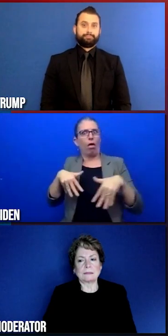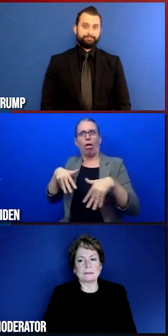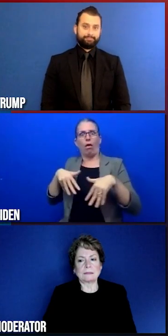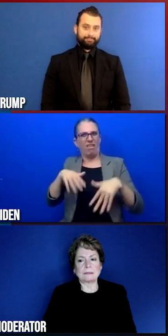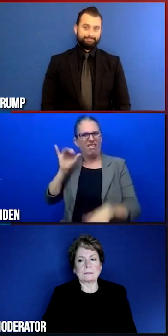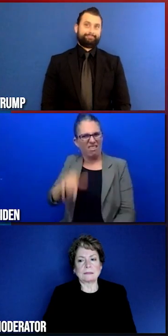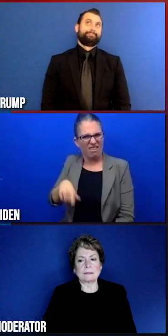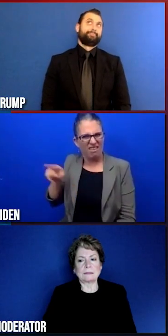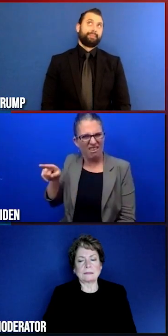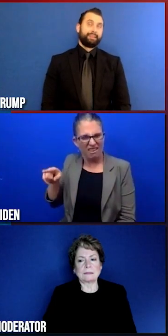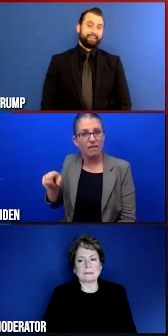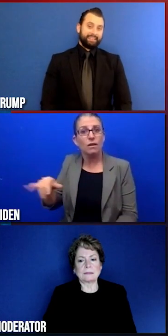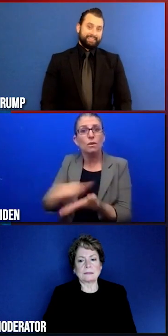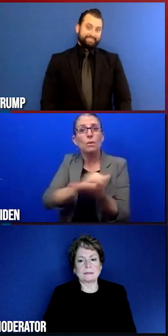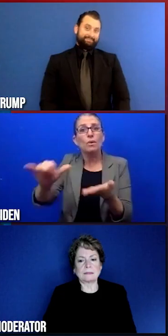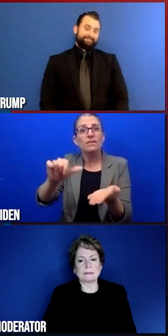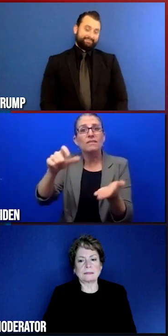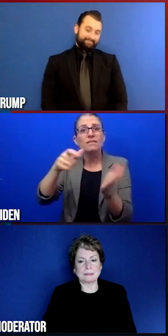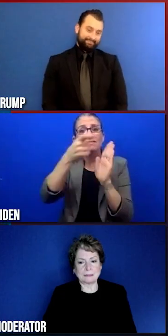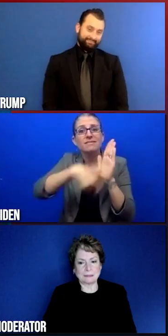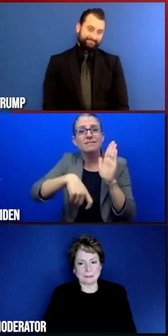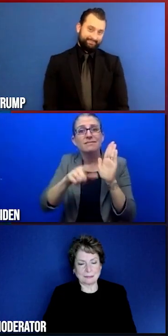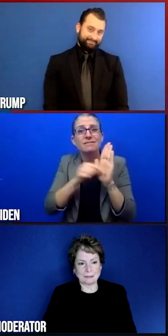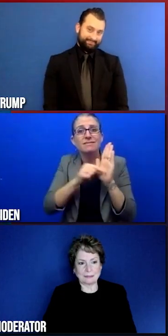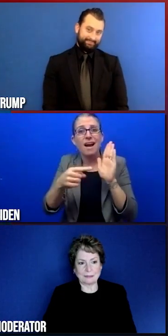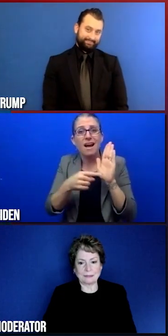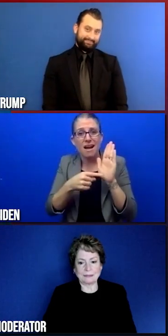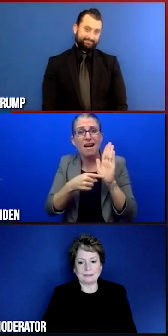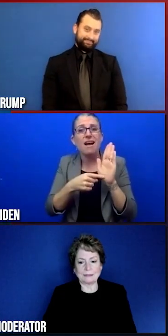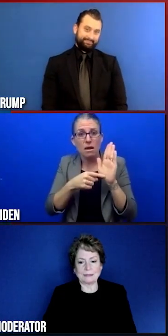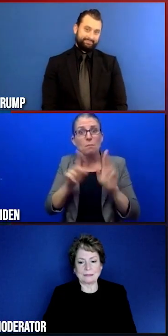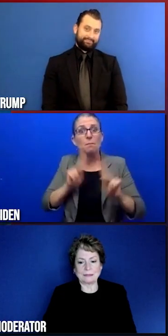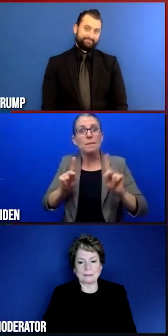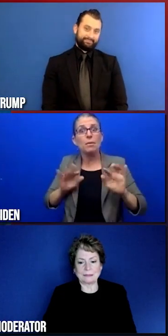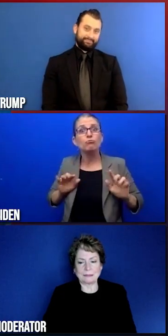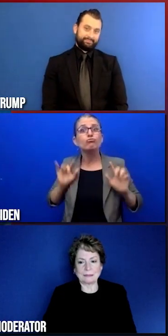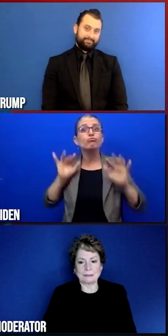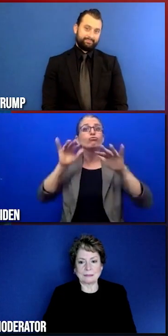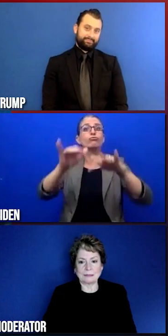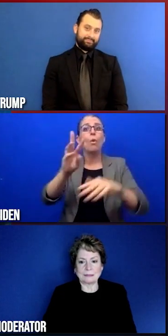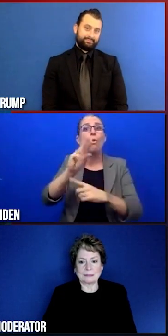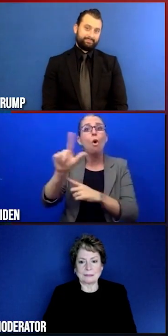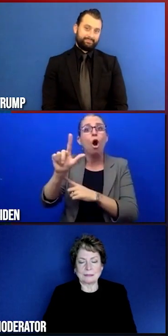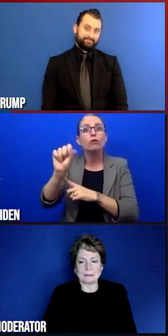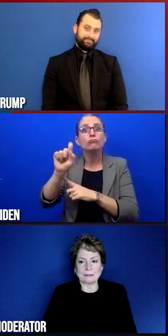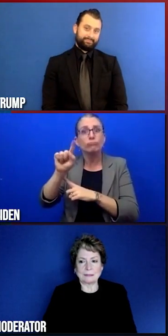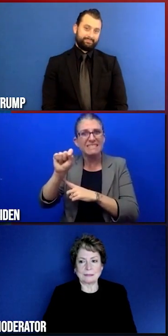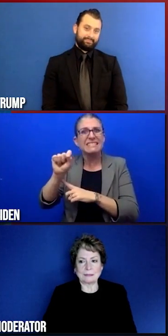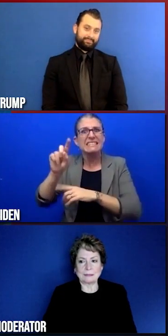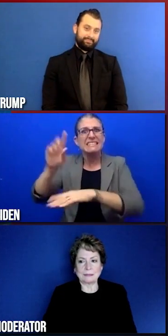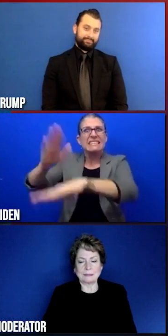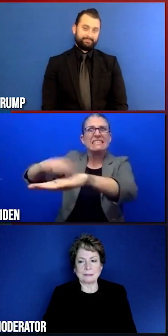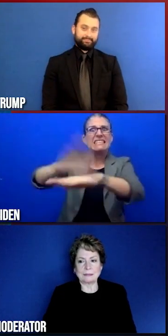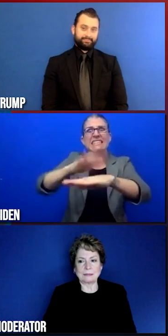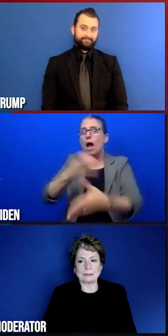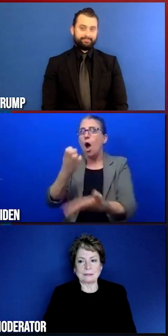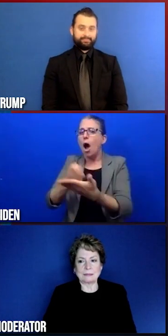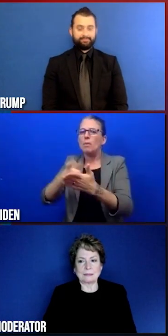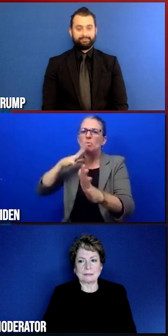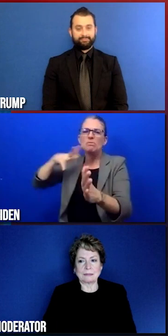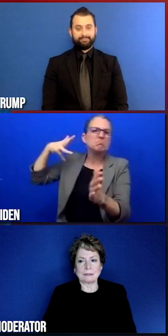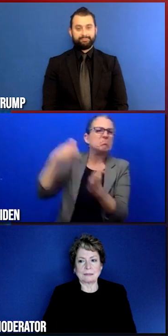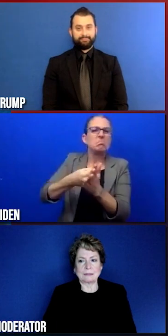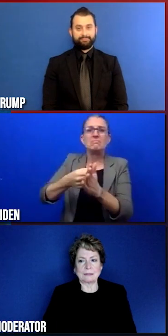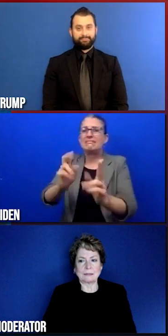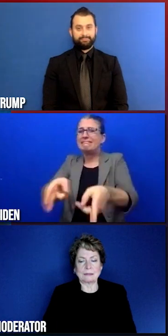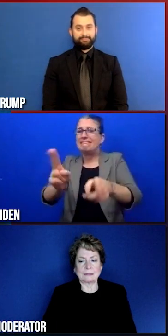this is a really dangerous thing. And a memo out of that meeting, not from his administration, but from some of the brokers, said sell short because we got